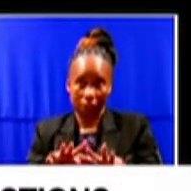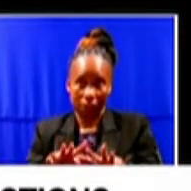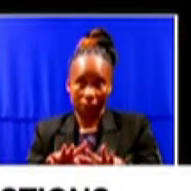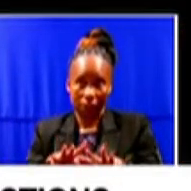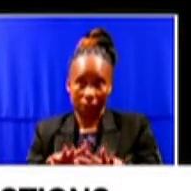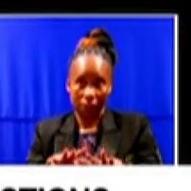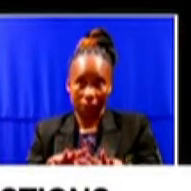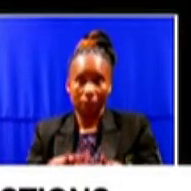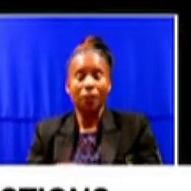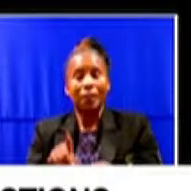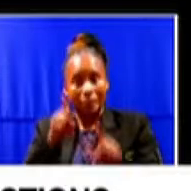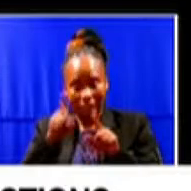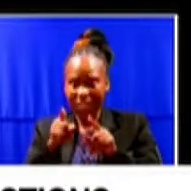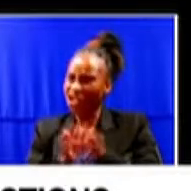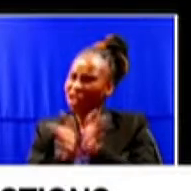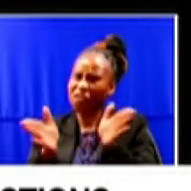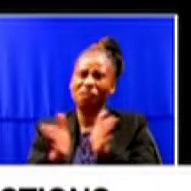time,